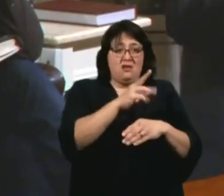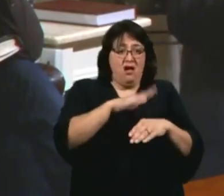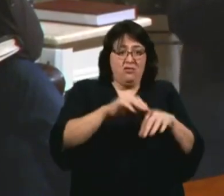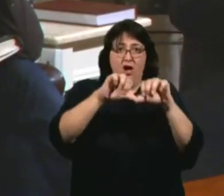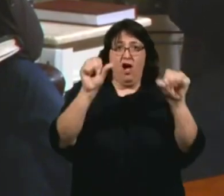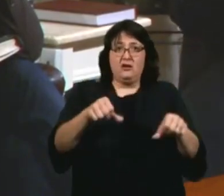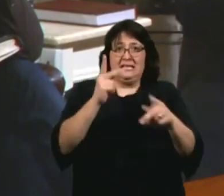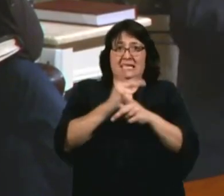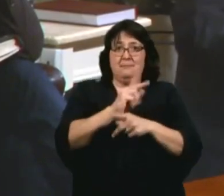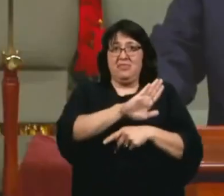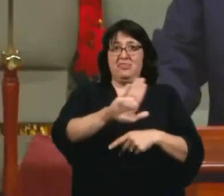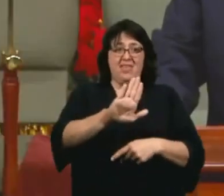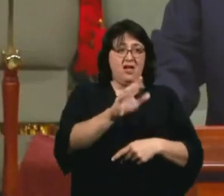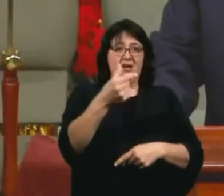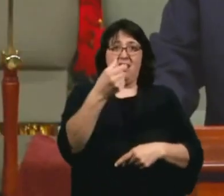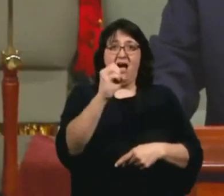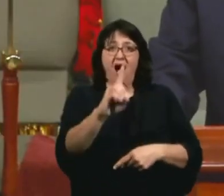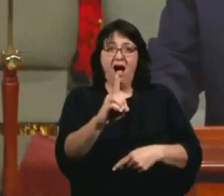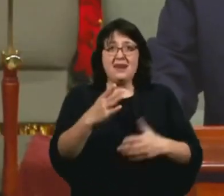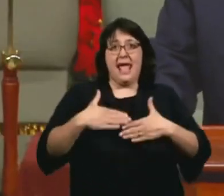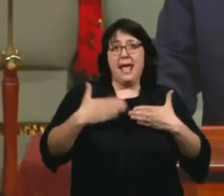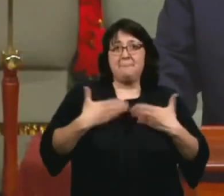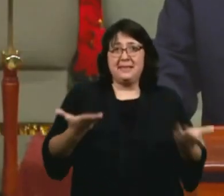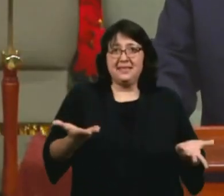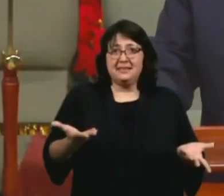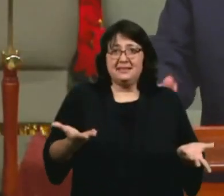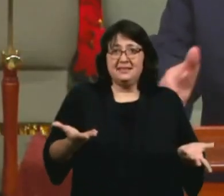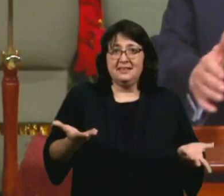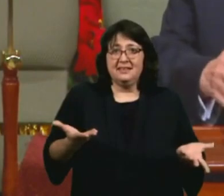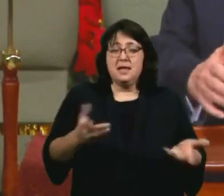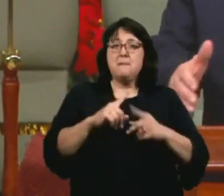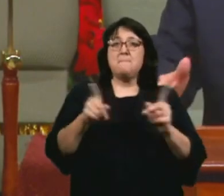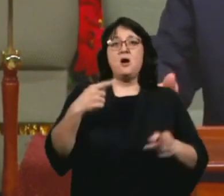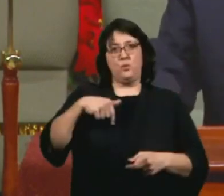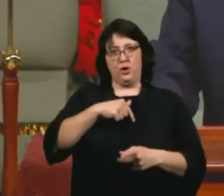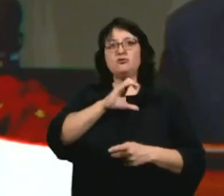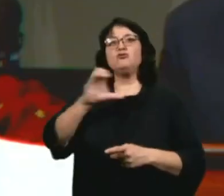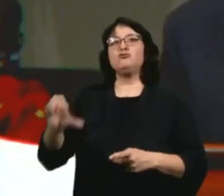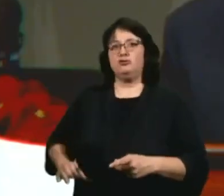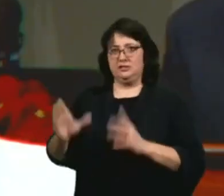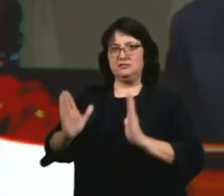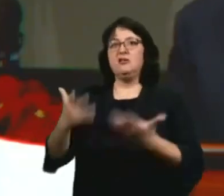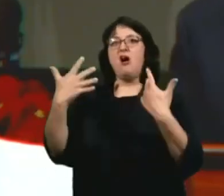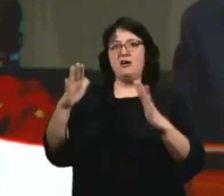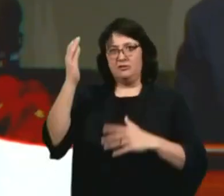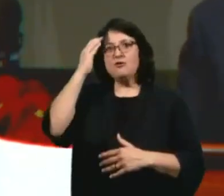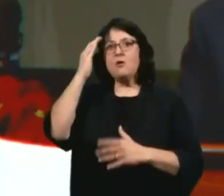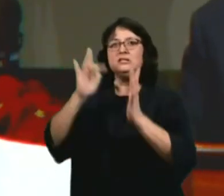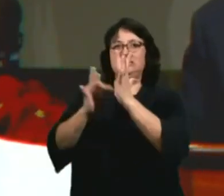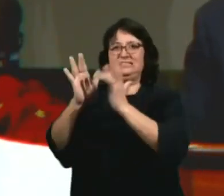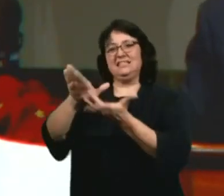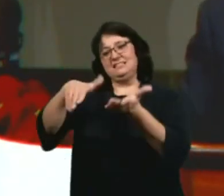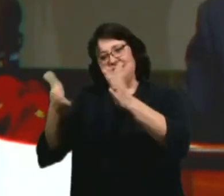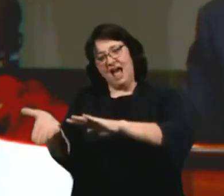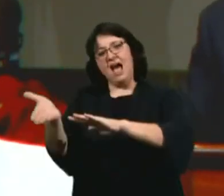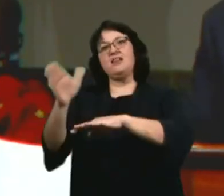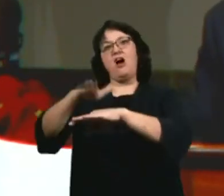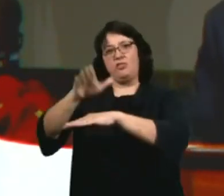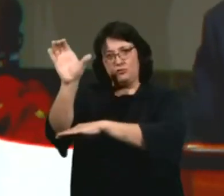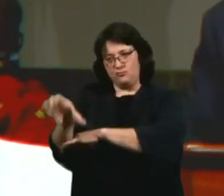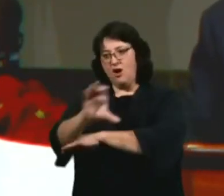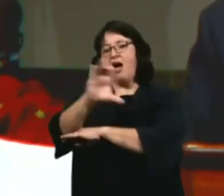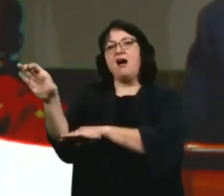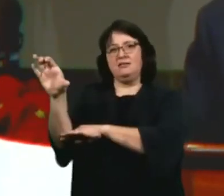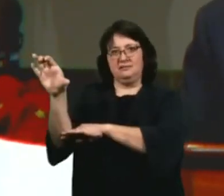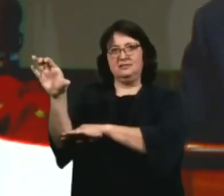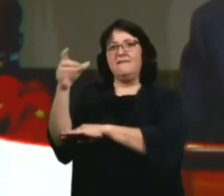keep their God happy. And yet we Christians, we know that Jesus died on the cross to answer